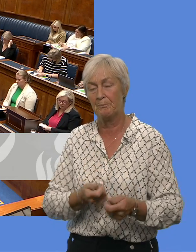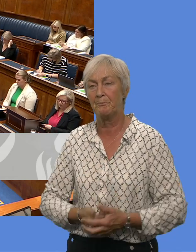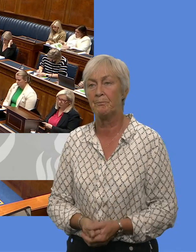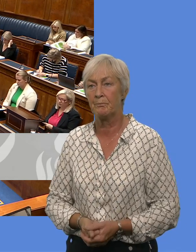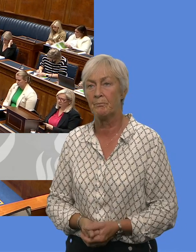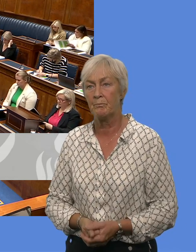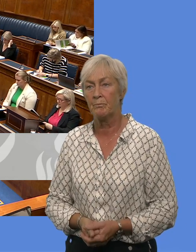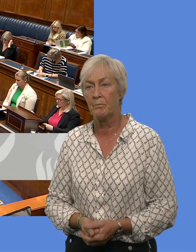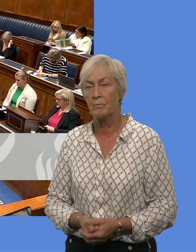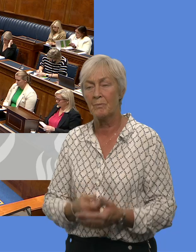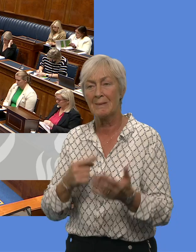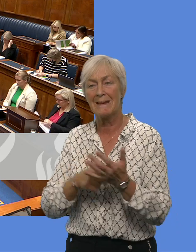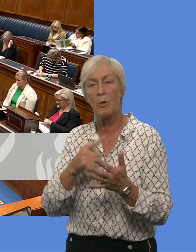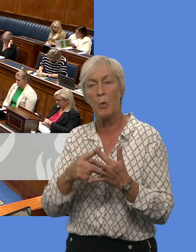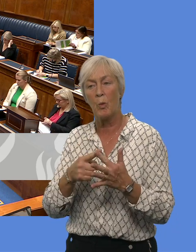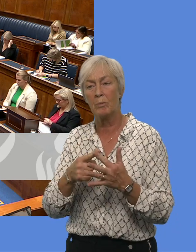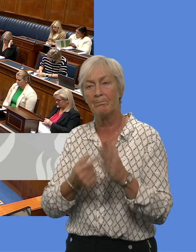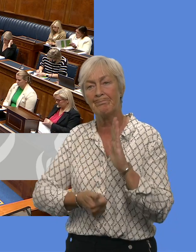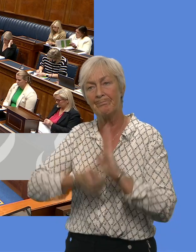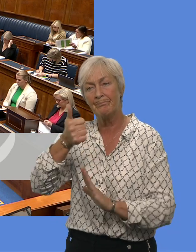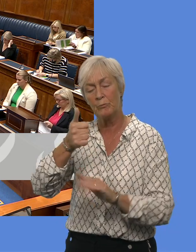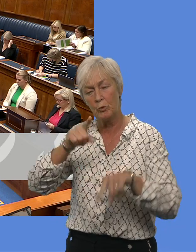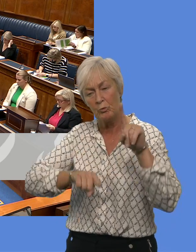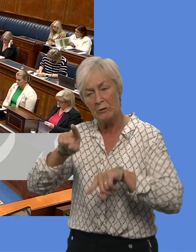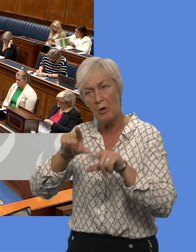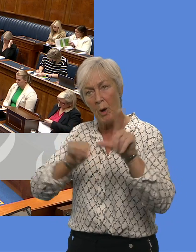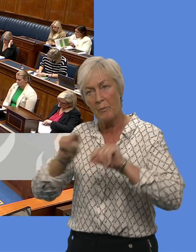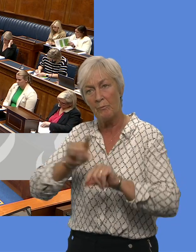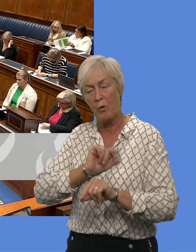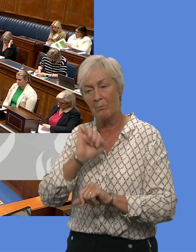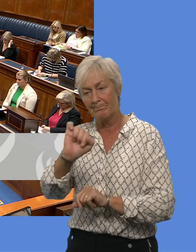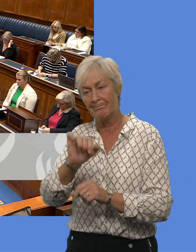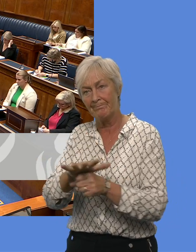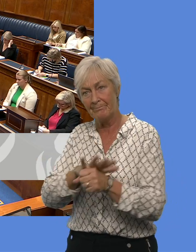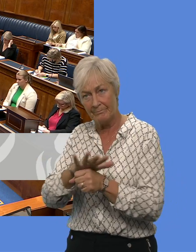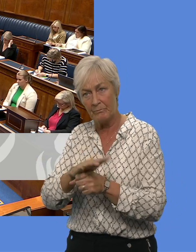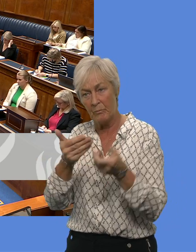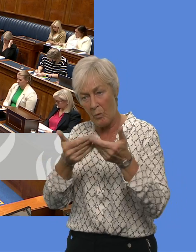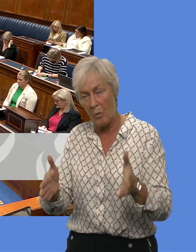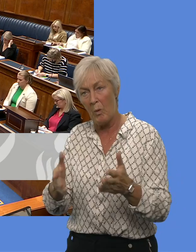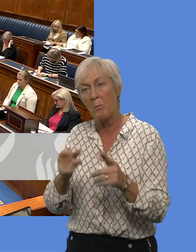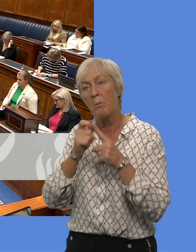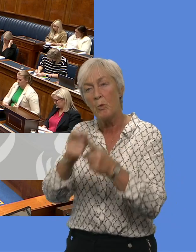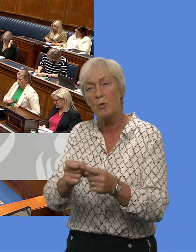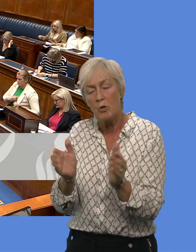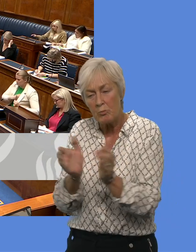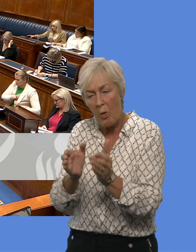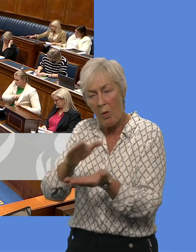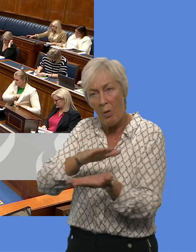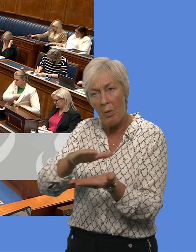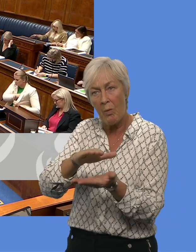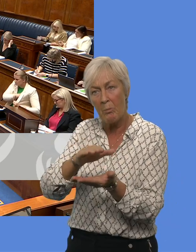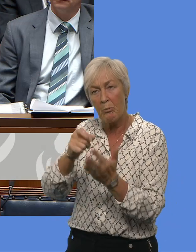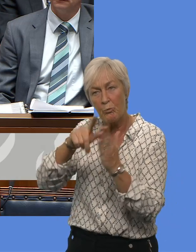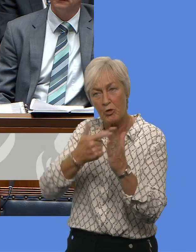Okay, TEO officials have developed a range of options on the future of the Urban Villages programme, along with the proposed inclusion of a small number of additional projects